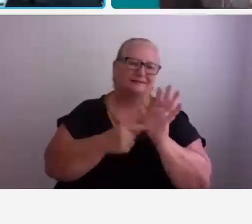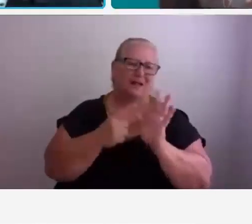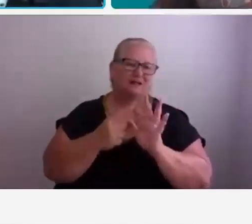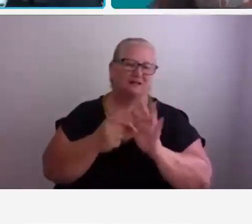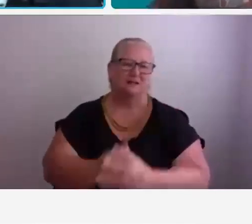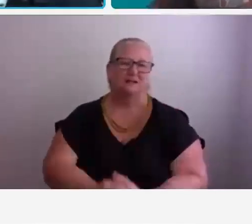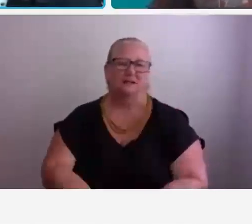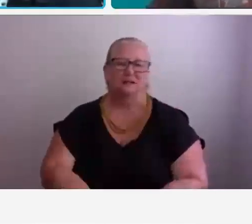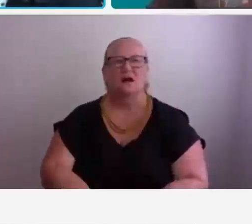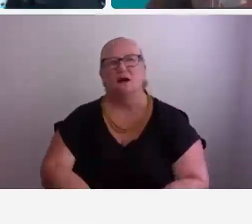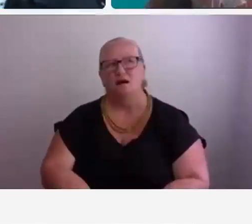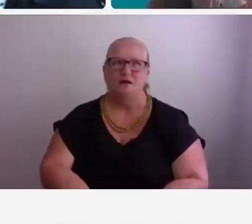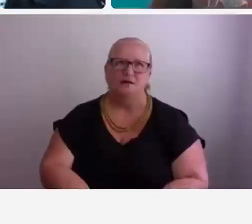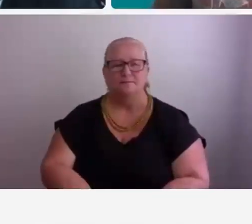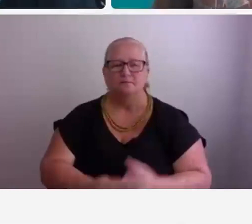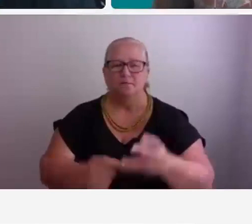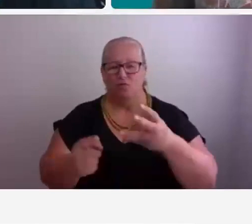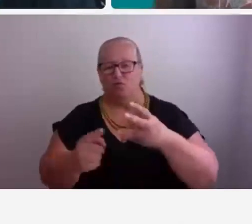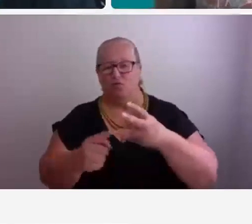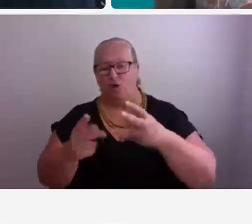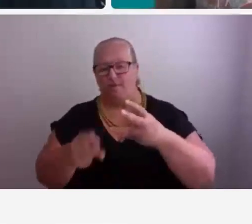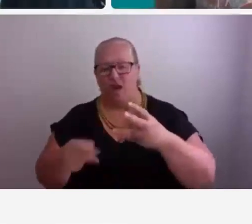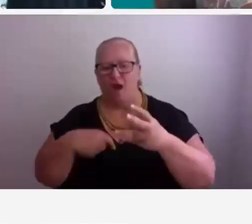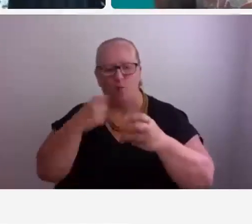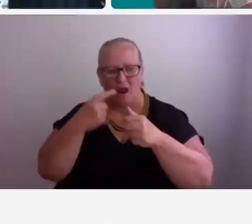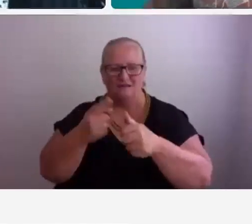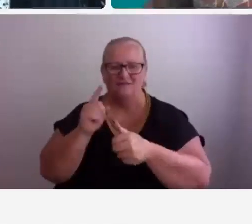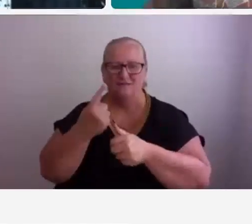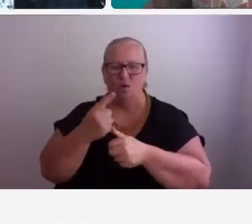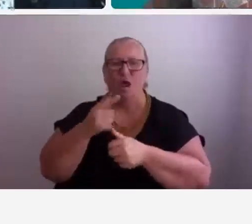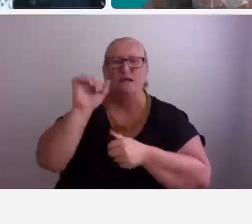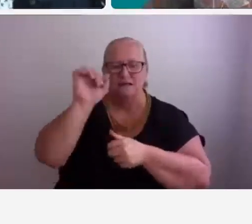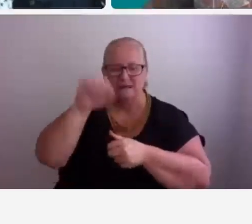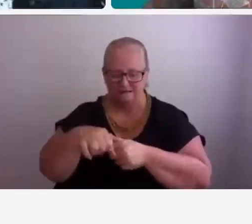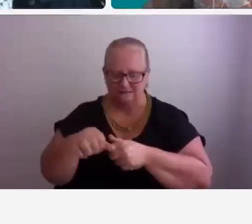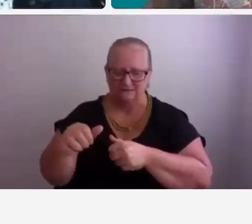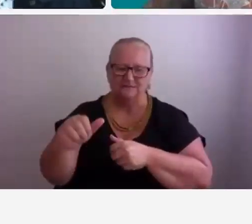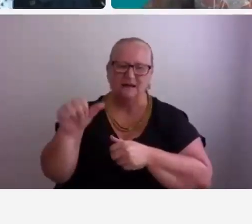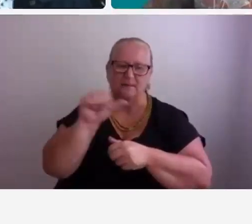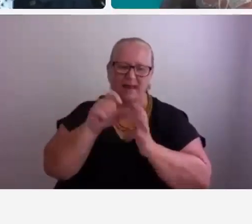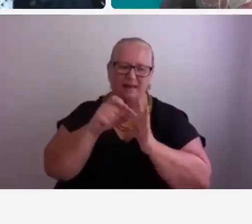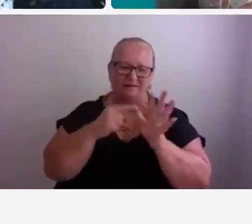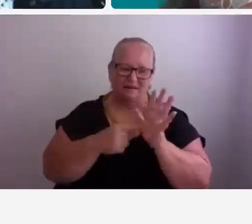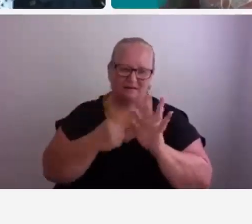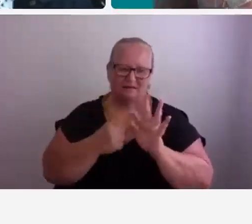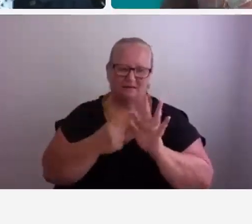I'll start with the last part of that question first. So yes, they would be backdated. I